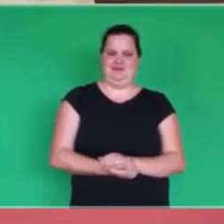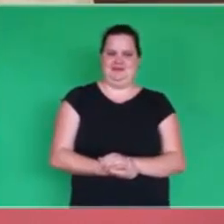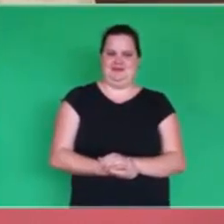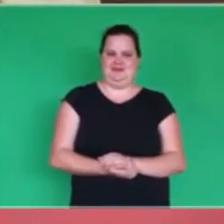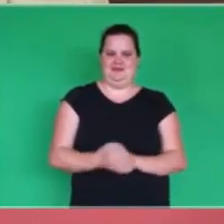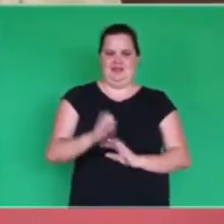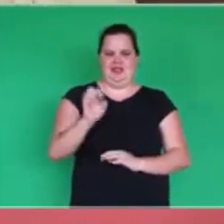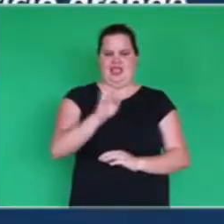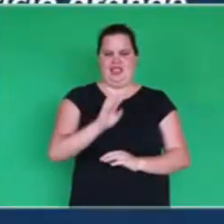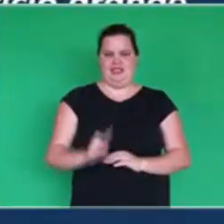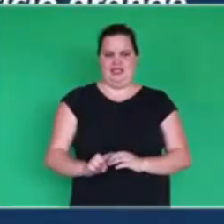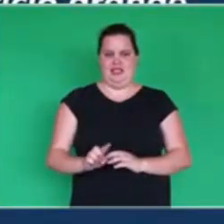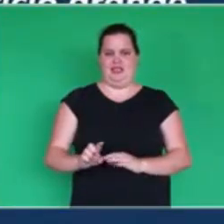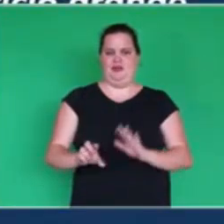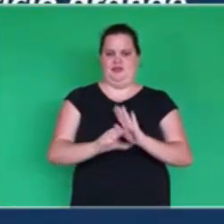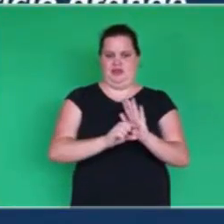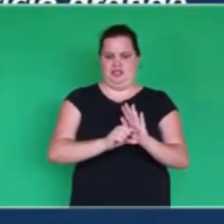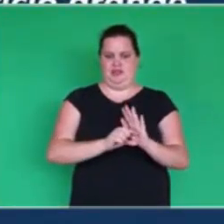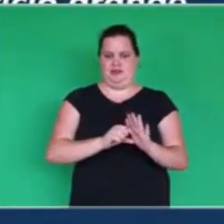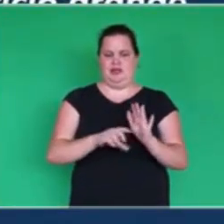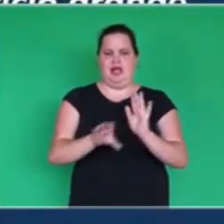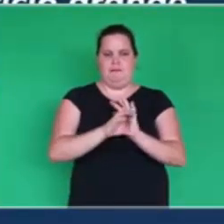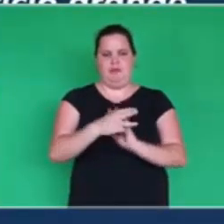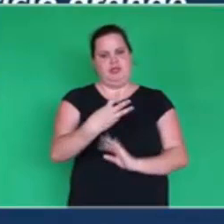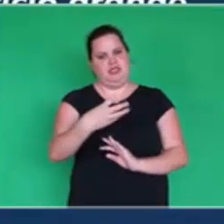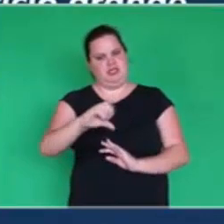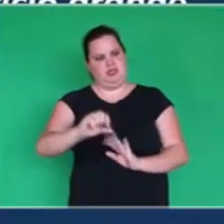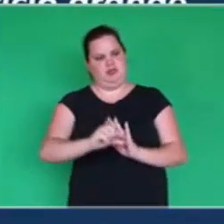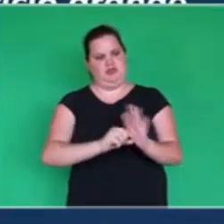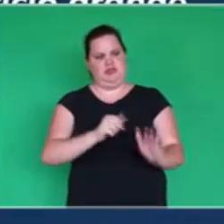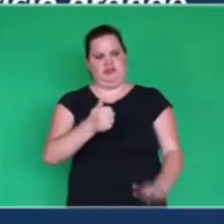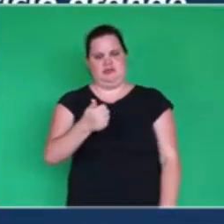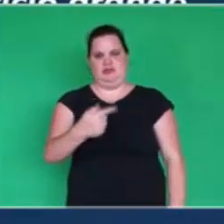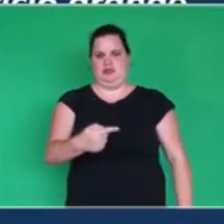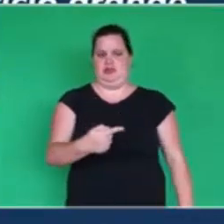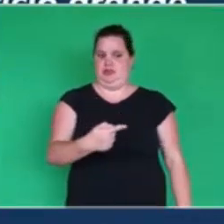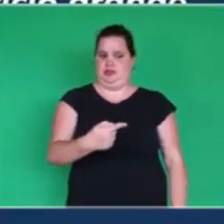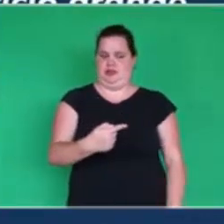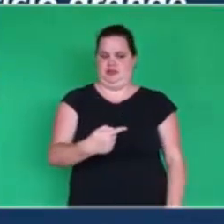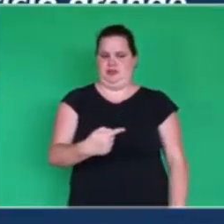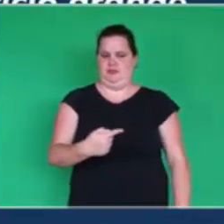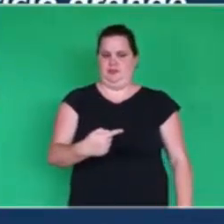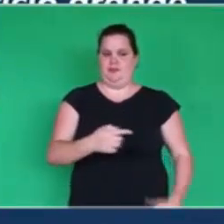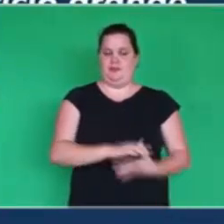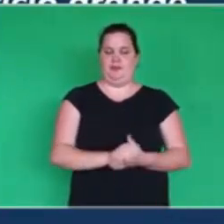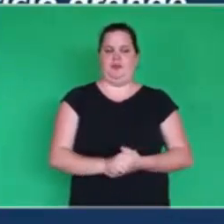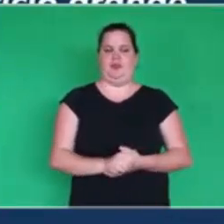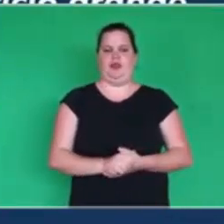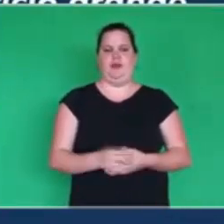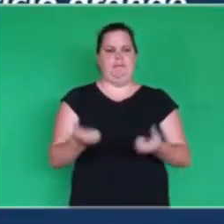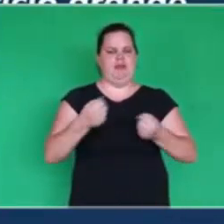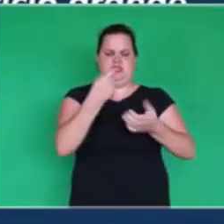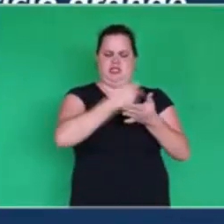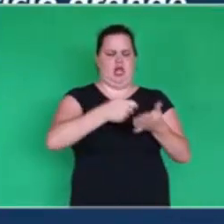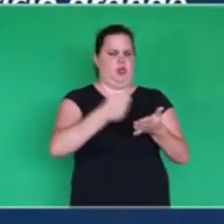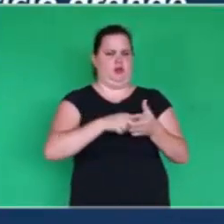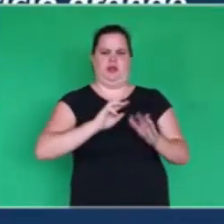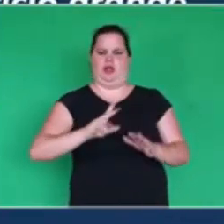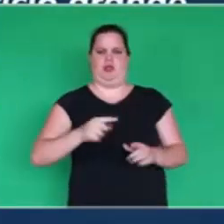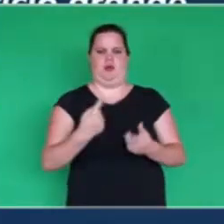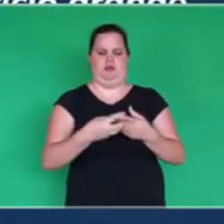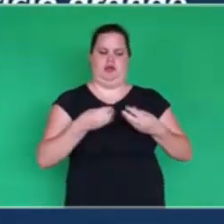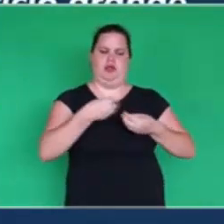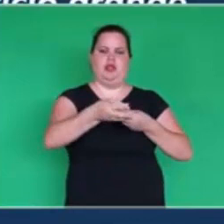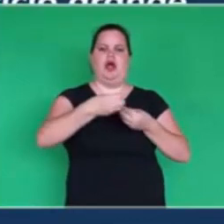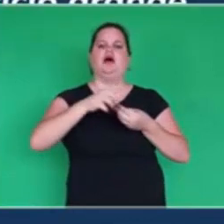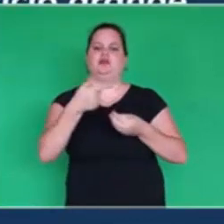man, thus says the Lord God, speak to every sort of bird and to every beast of the